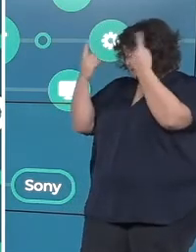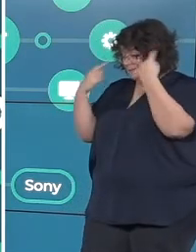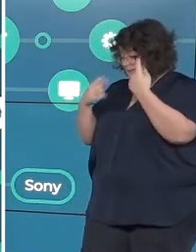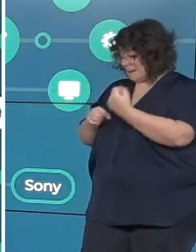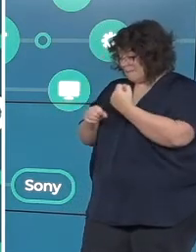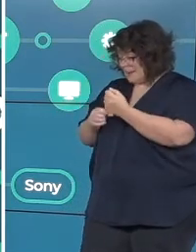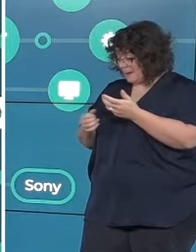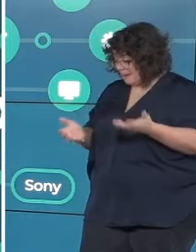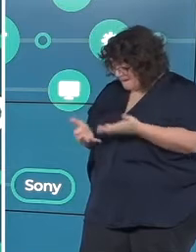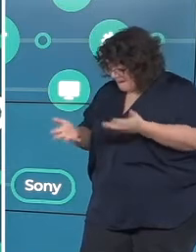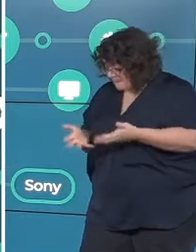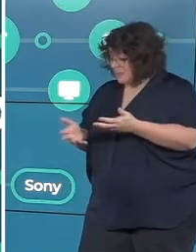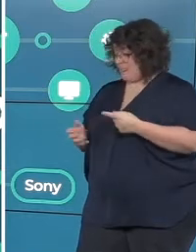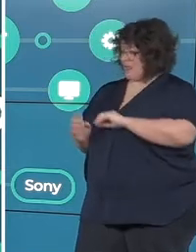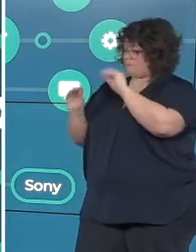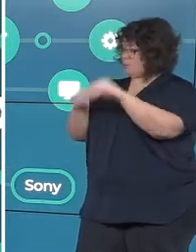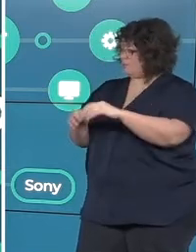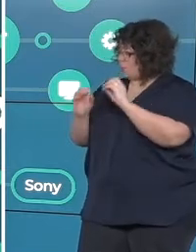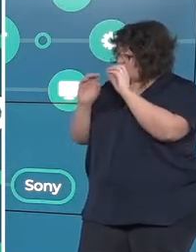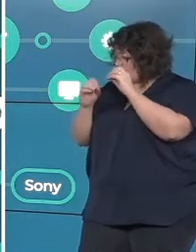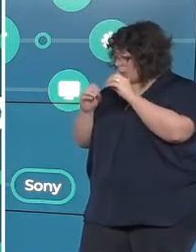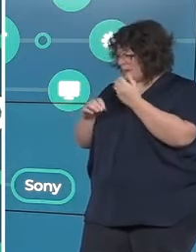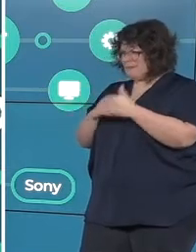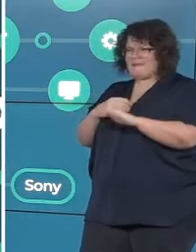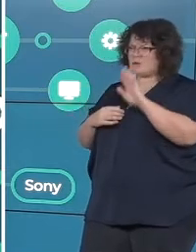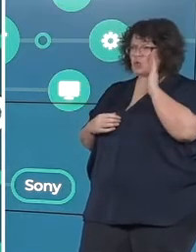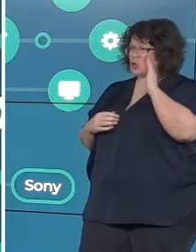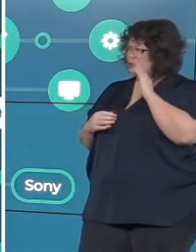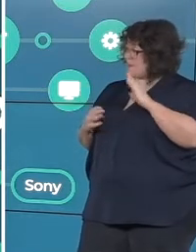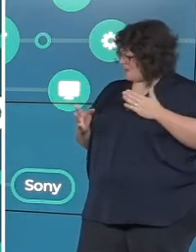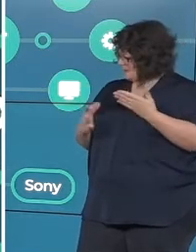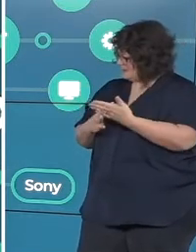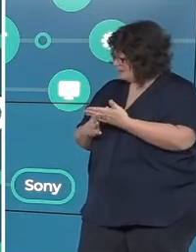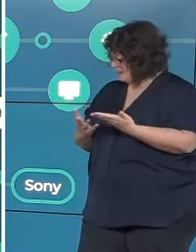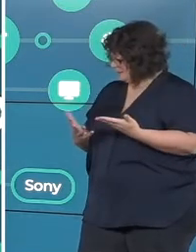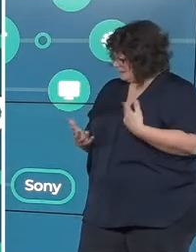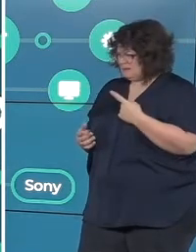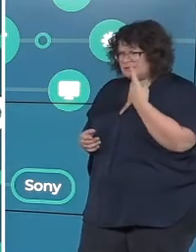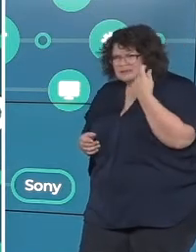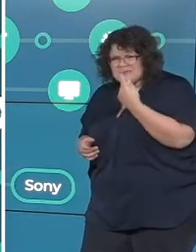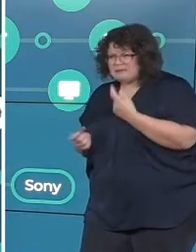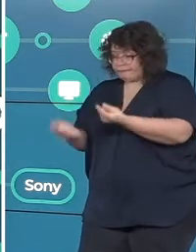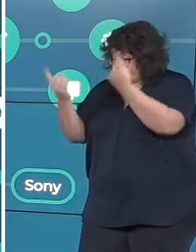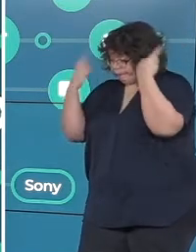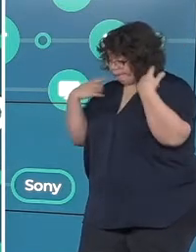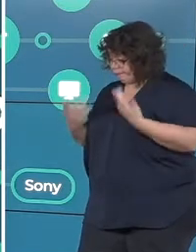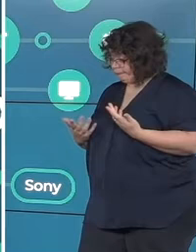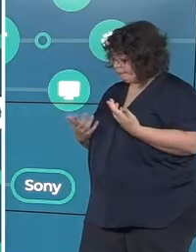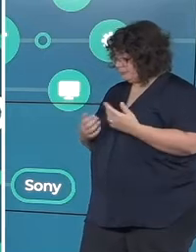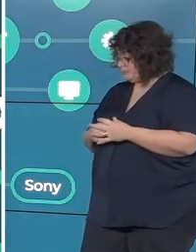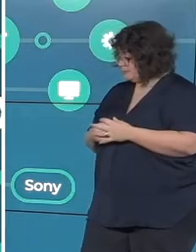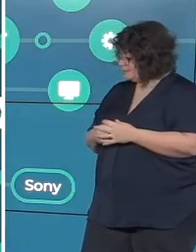this movie-ish 24 hours, I realized that everything that I had done was made without thought. And I realized I wanted to do something